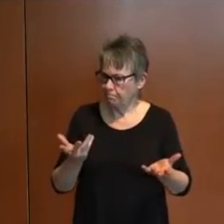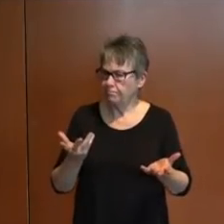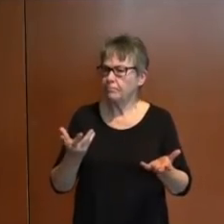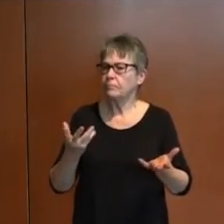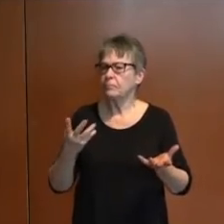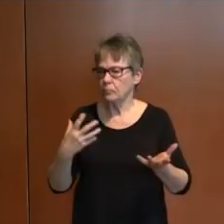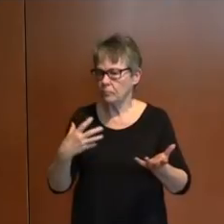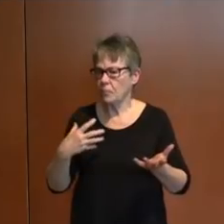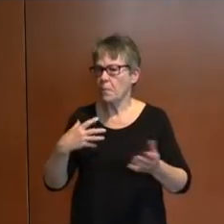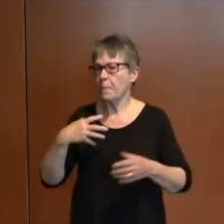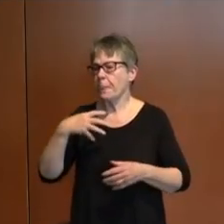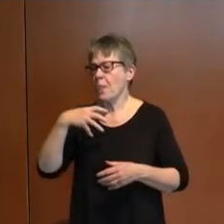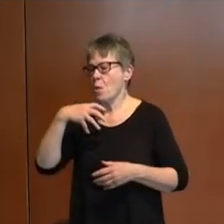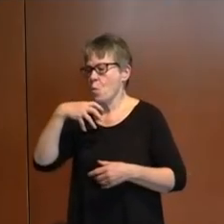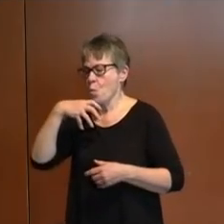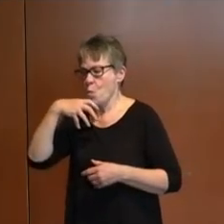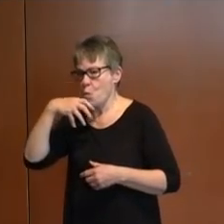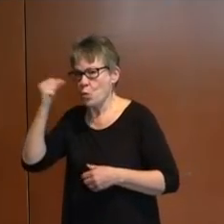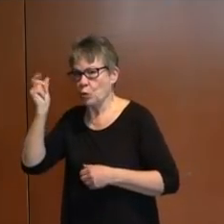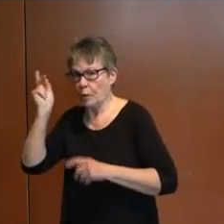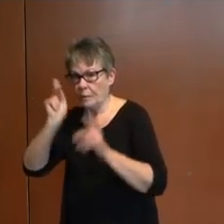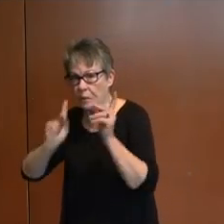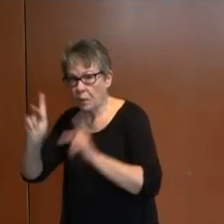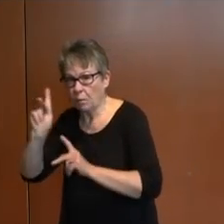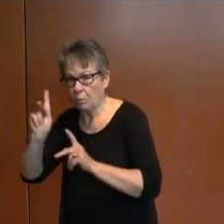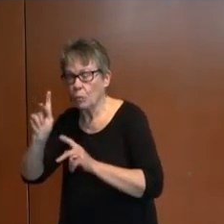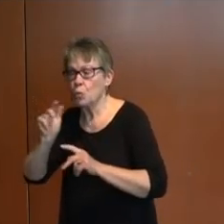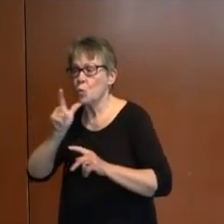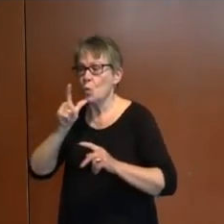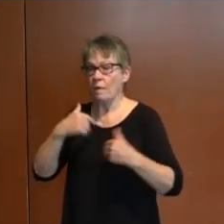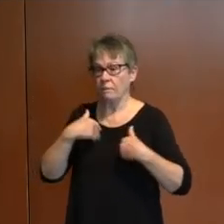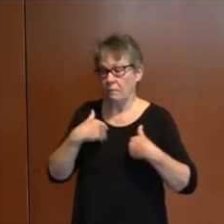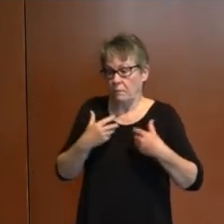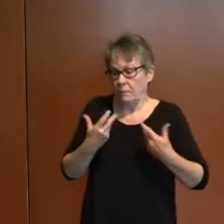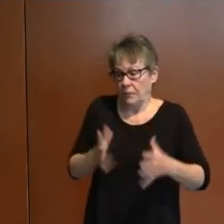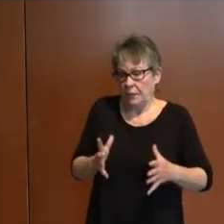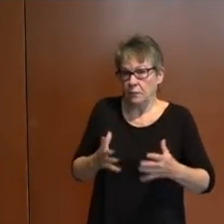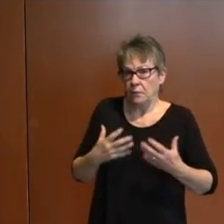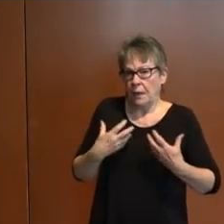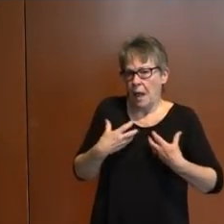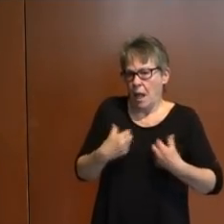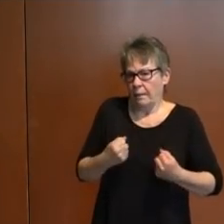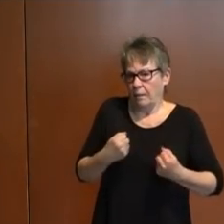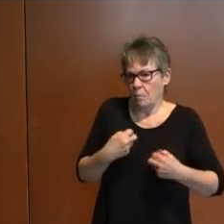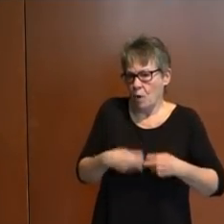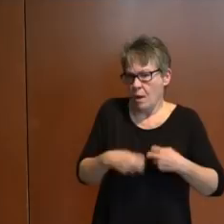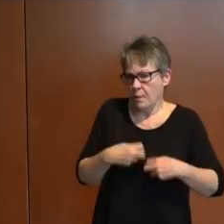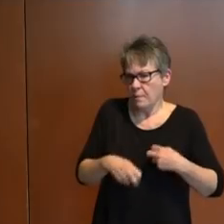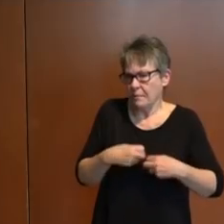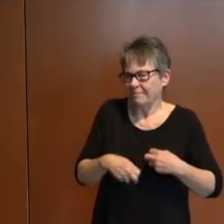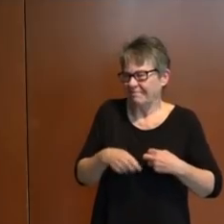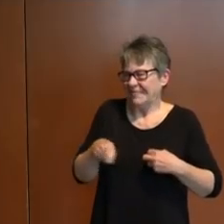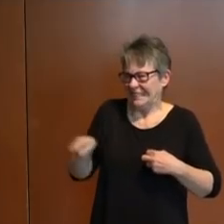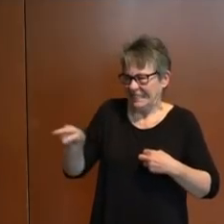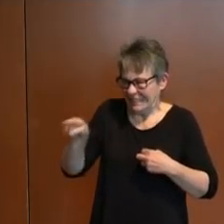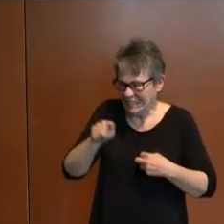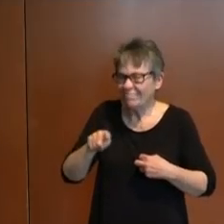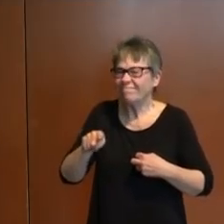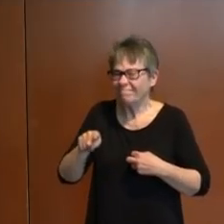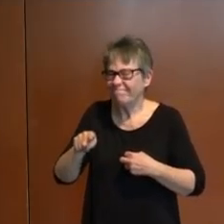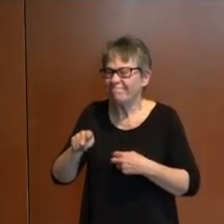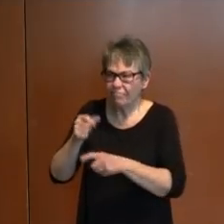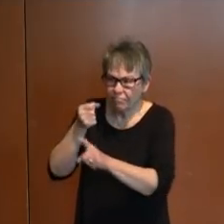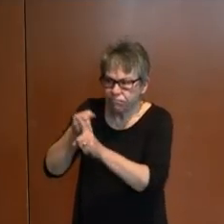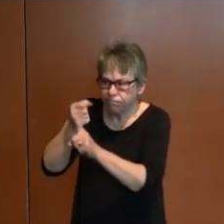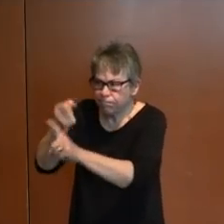conditions to be more severely impacted by COVID-19 illness. As I've said before, we know